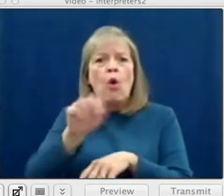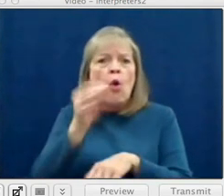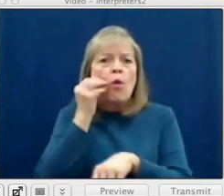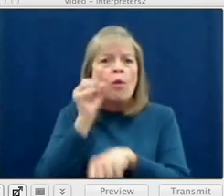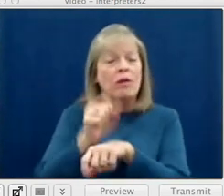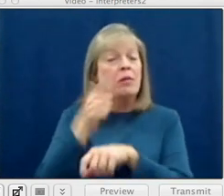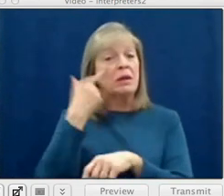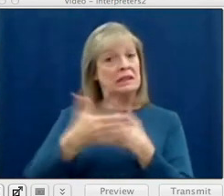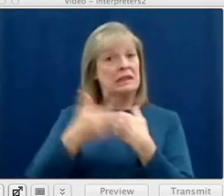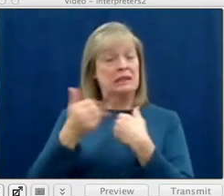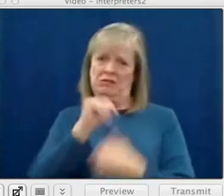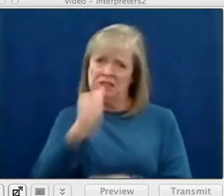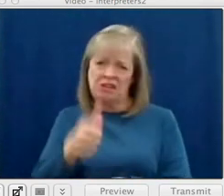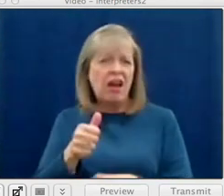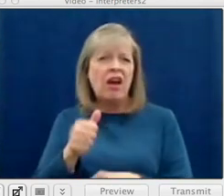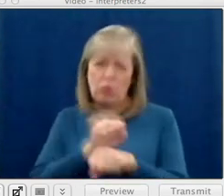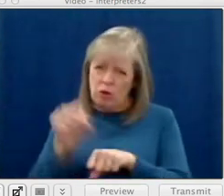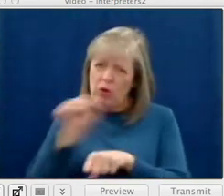do.